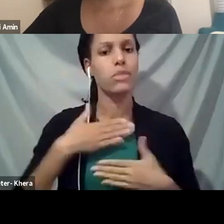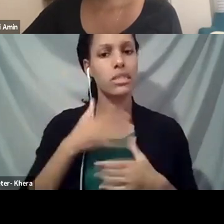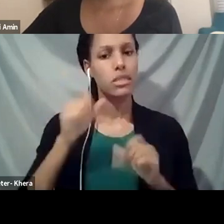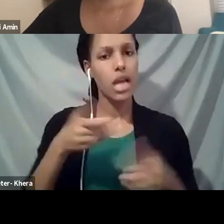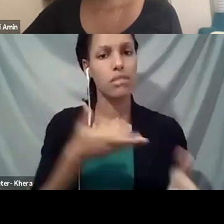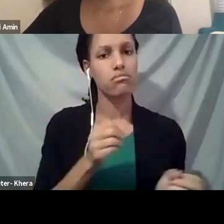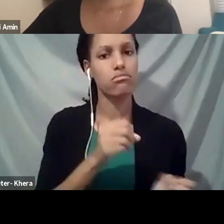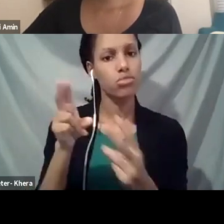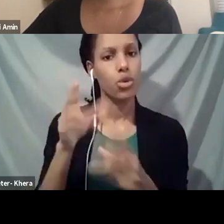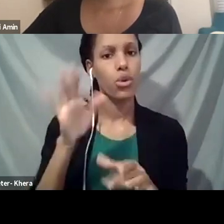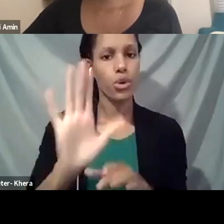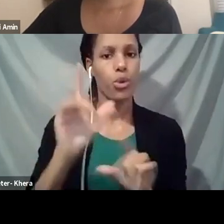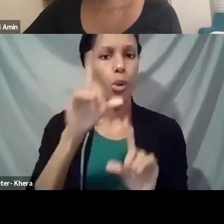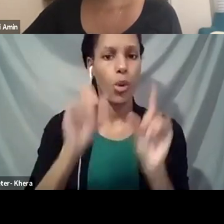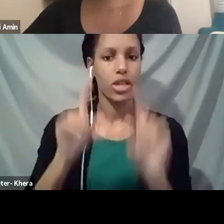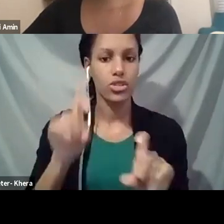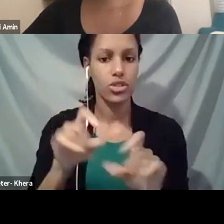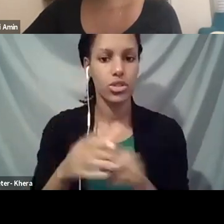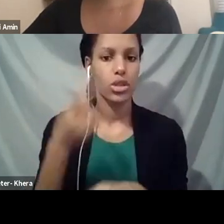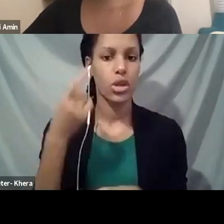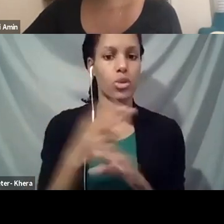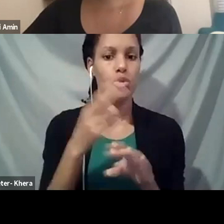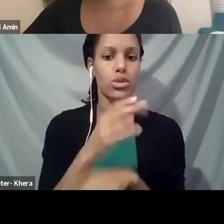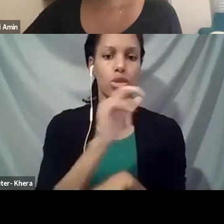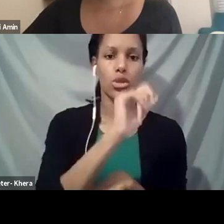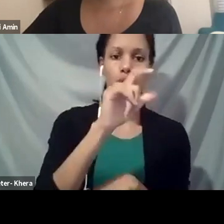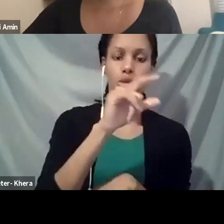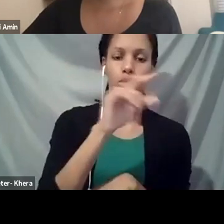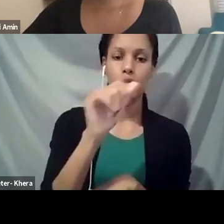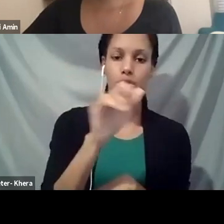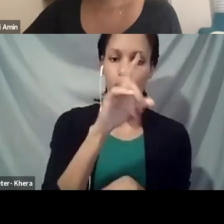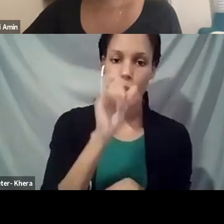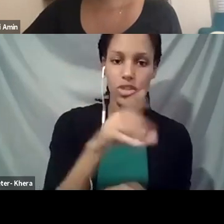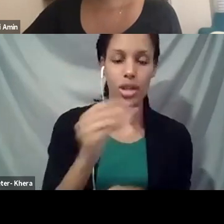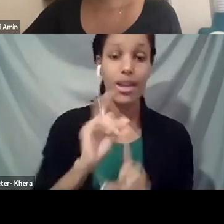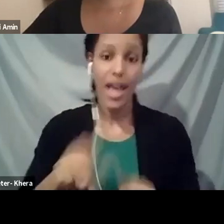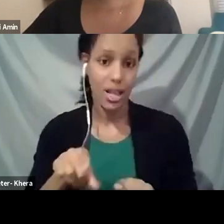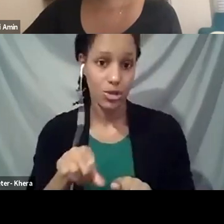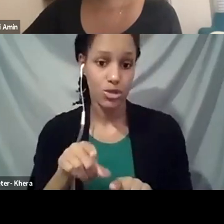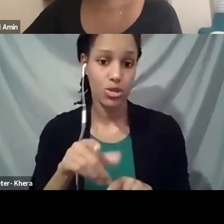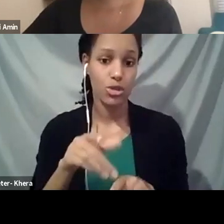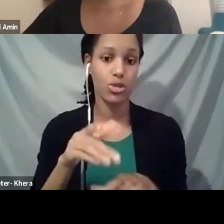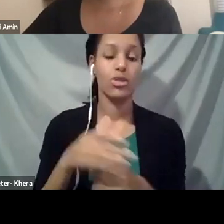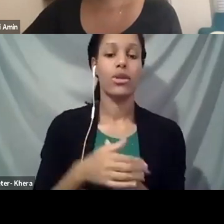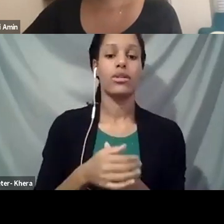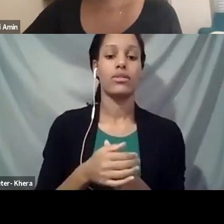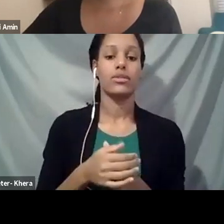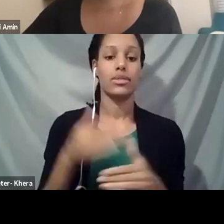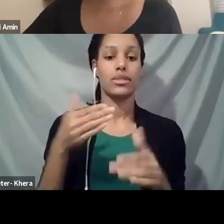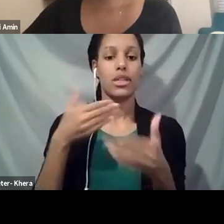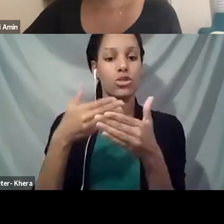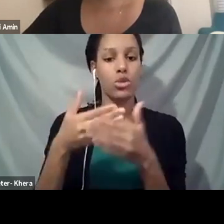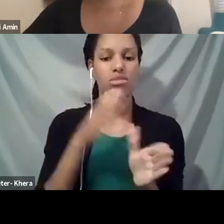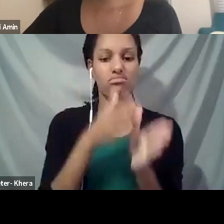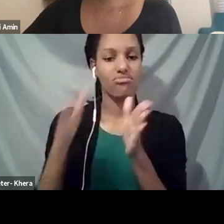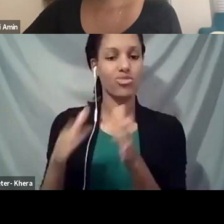have using the Q&A feature that is next to the chat box. And then myself and our moderator today